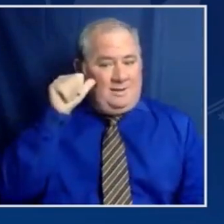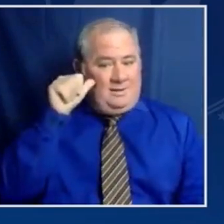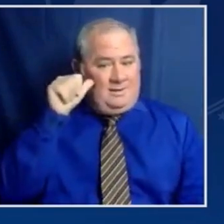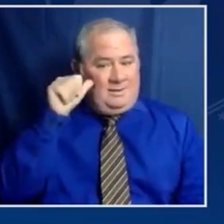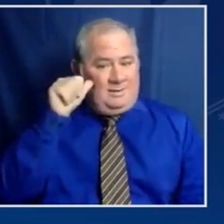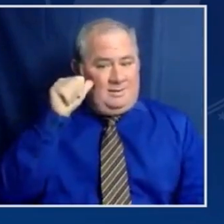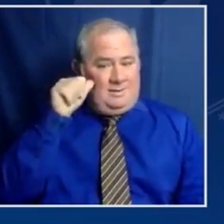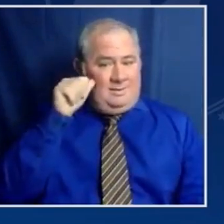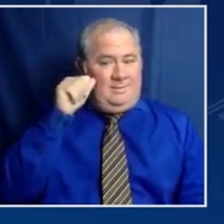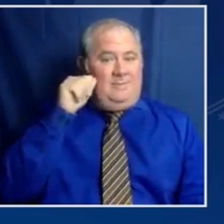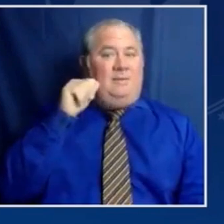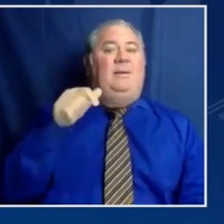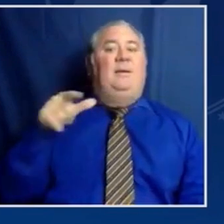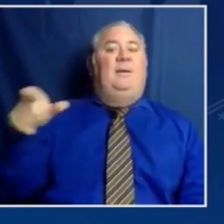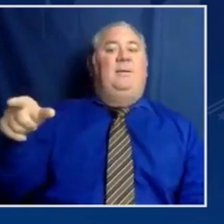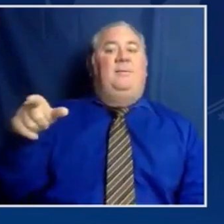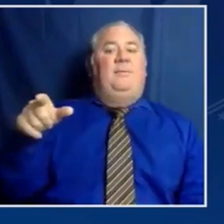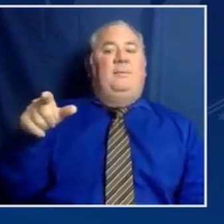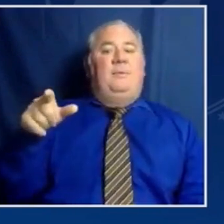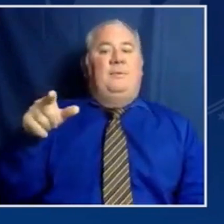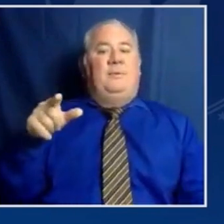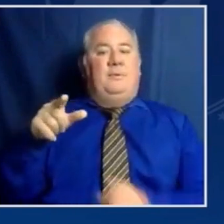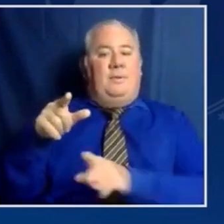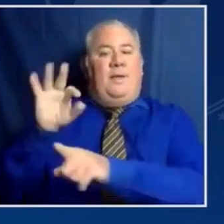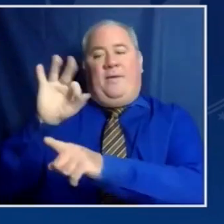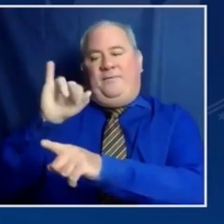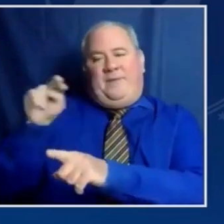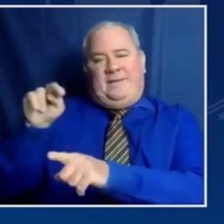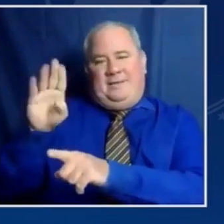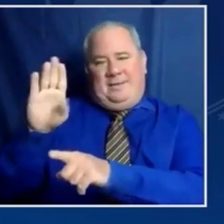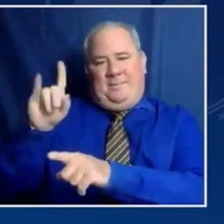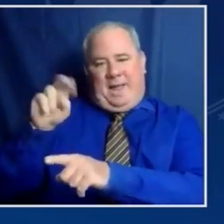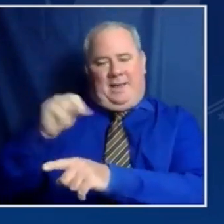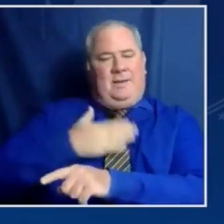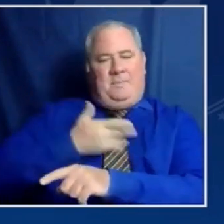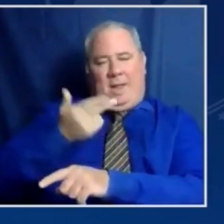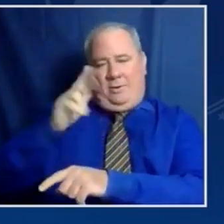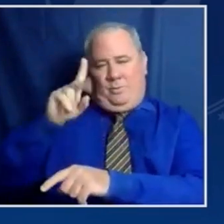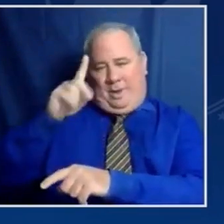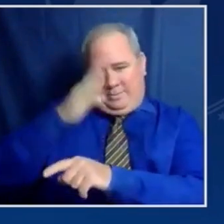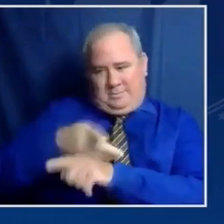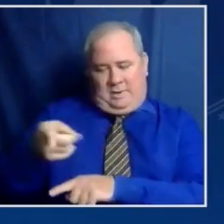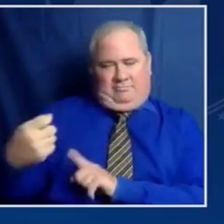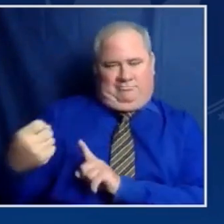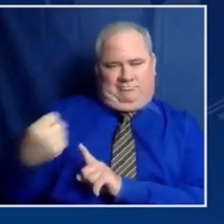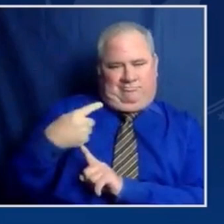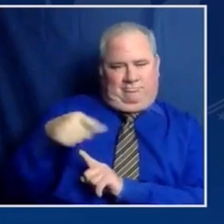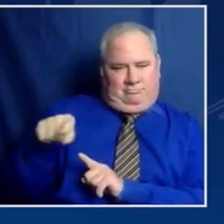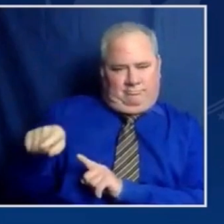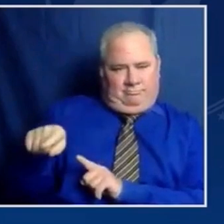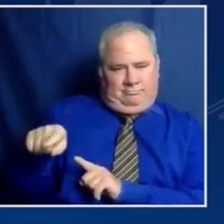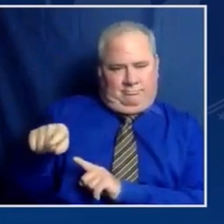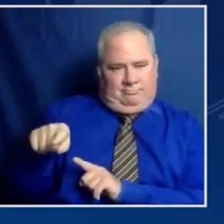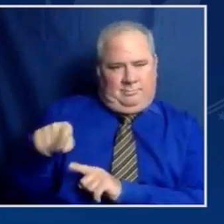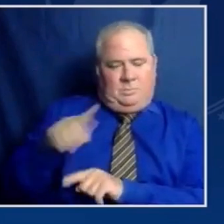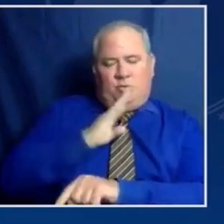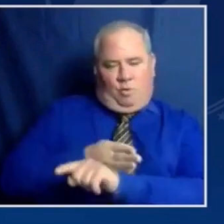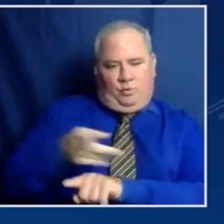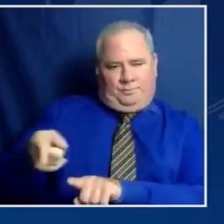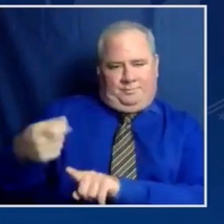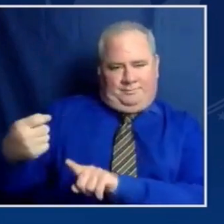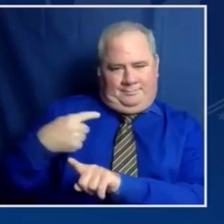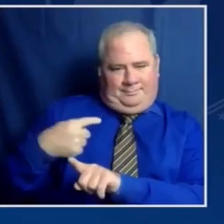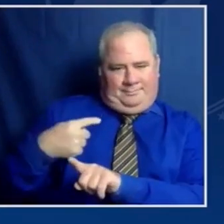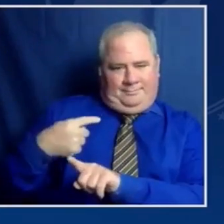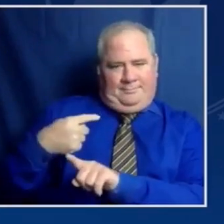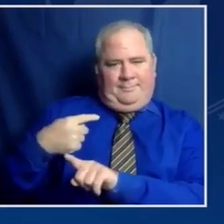Finnegan Biden, who's a senior in her last semester at the University of Pennsylvania. She sent me a photo